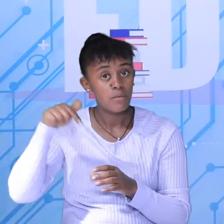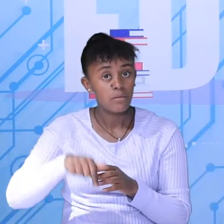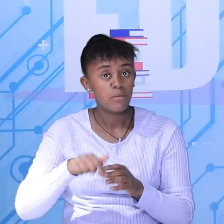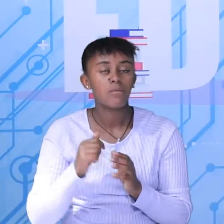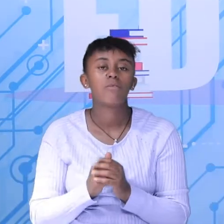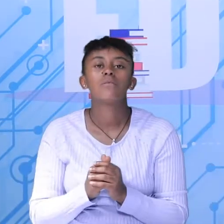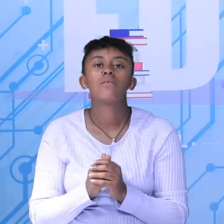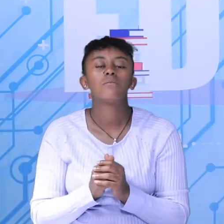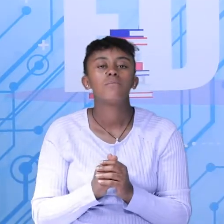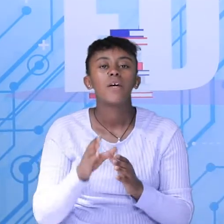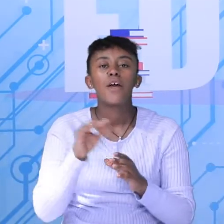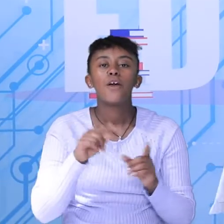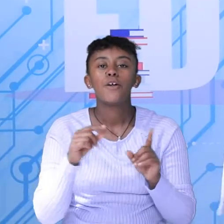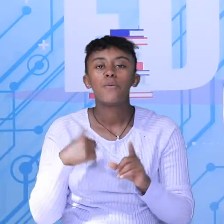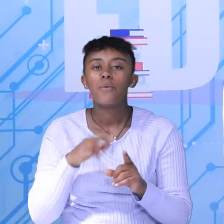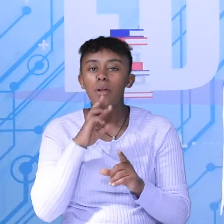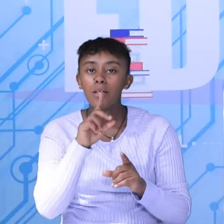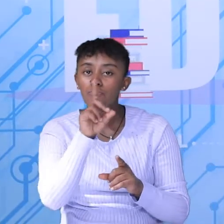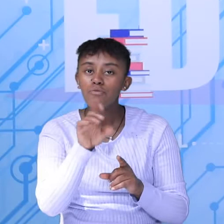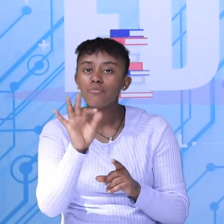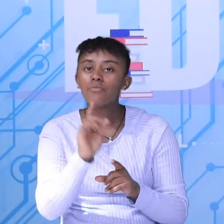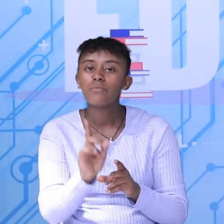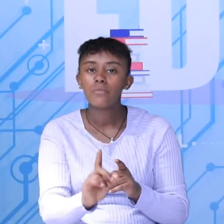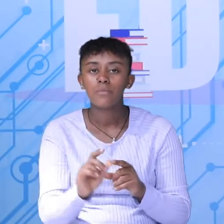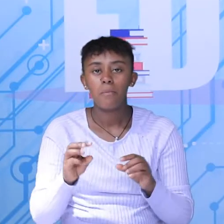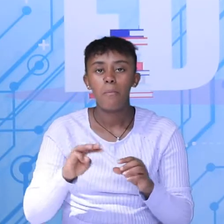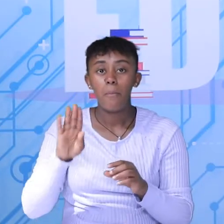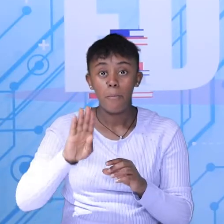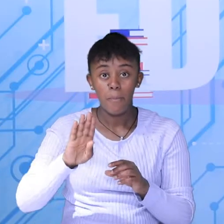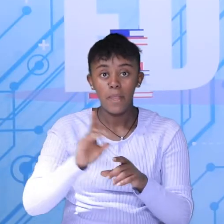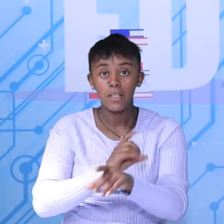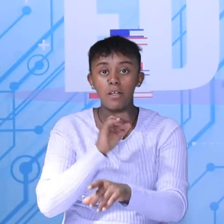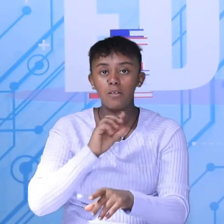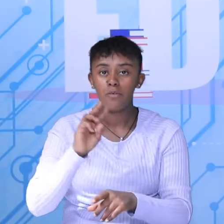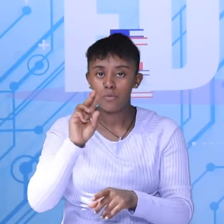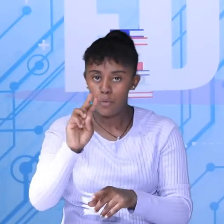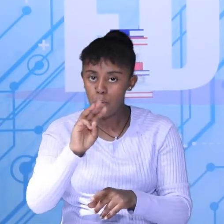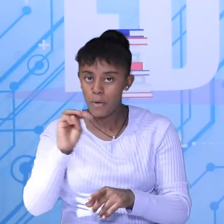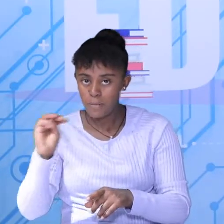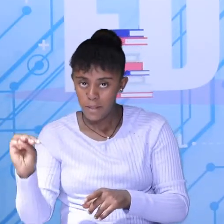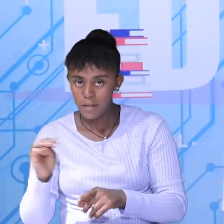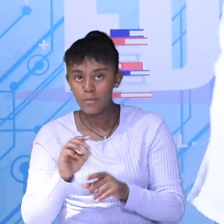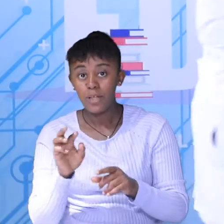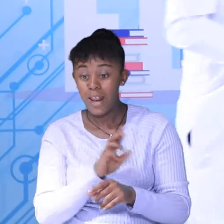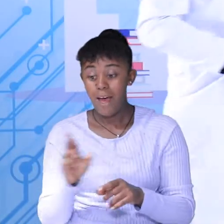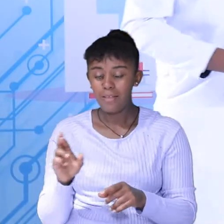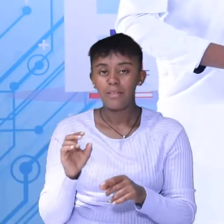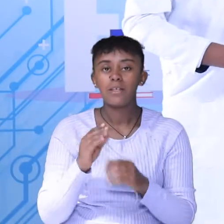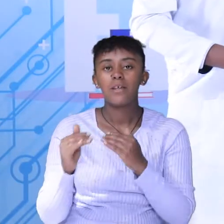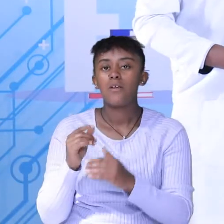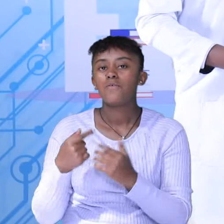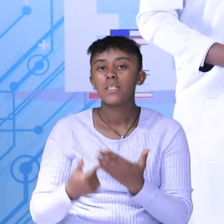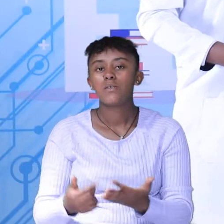5 ampere downward, and we are asked to find a magnetic field at a distance of 2 millimeters to the right side of this